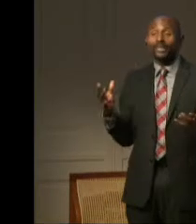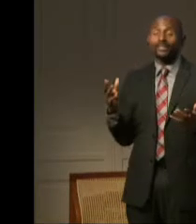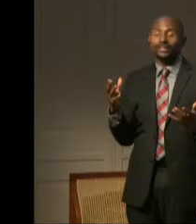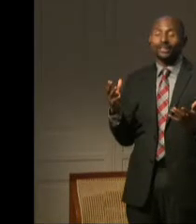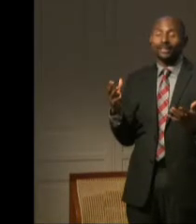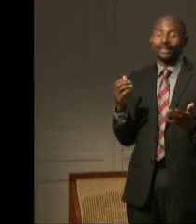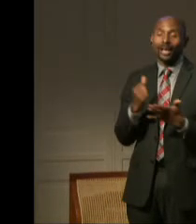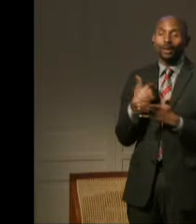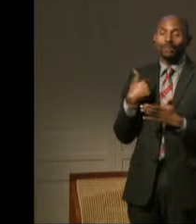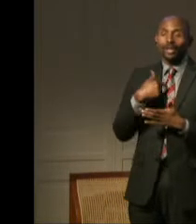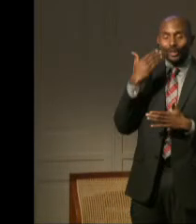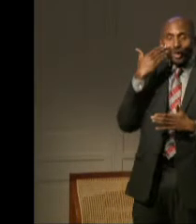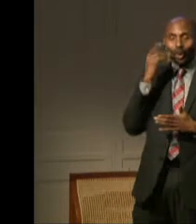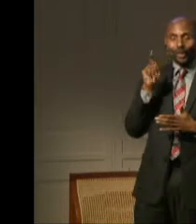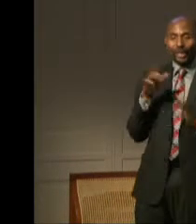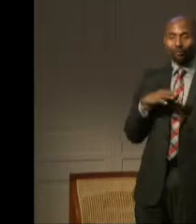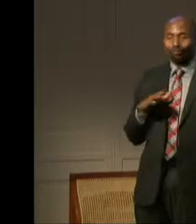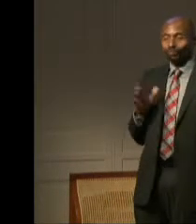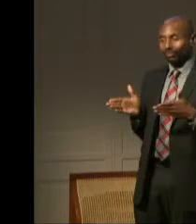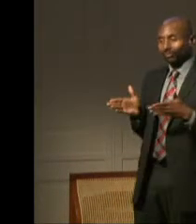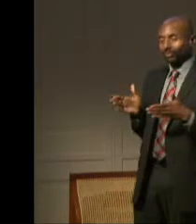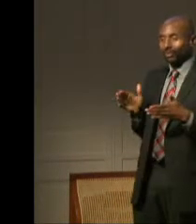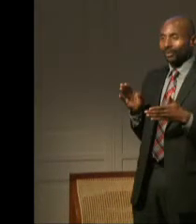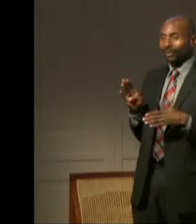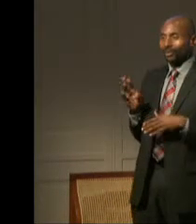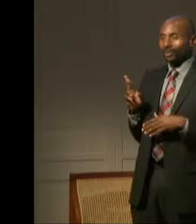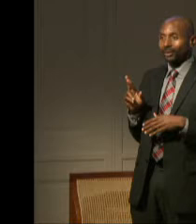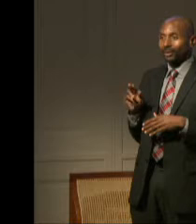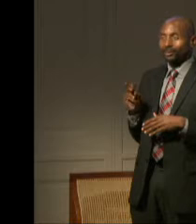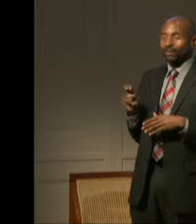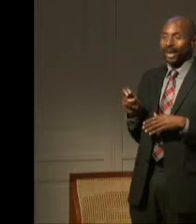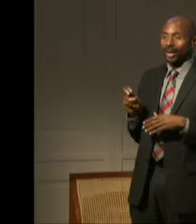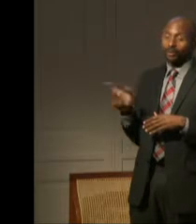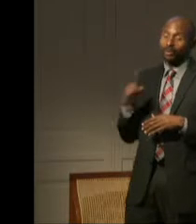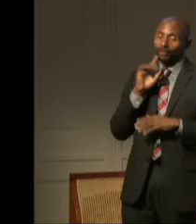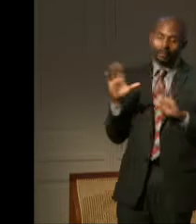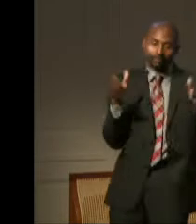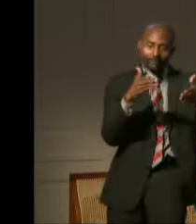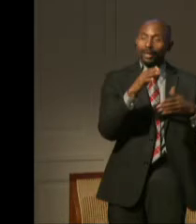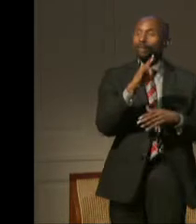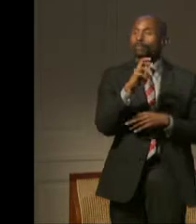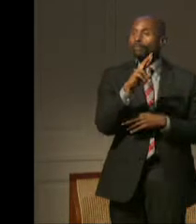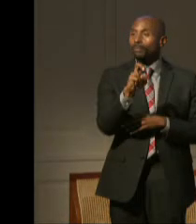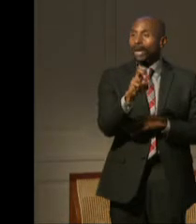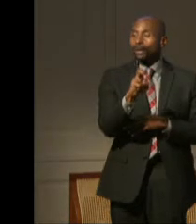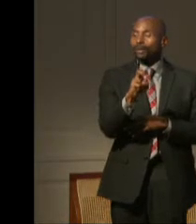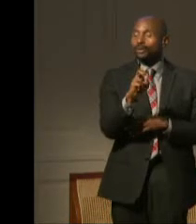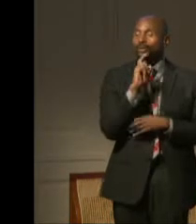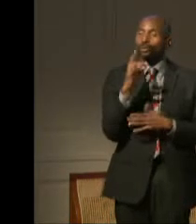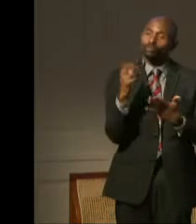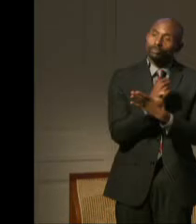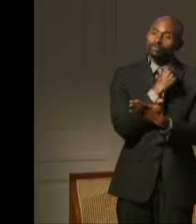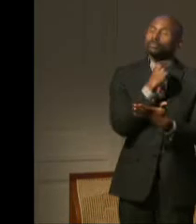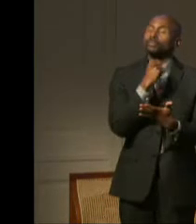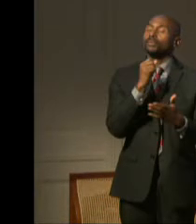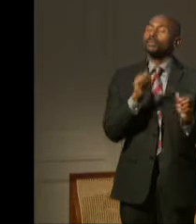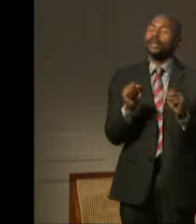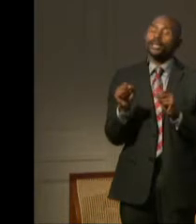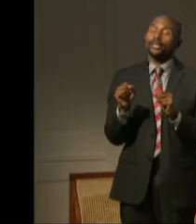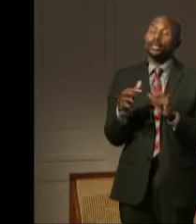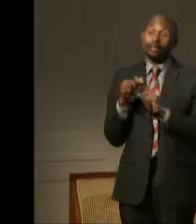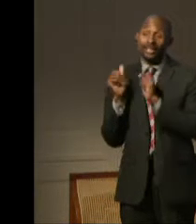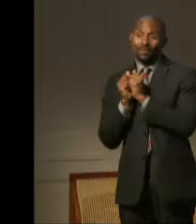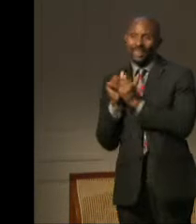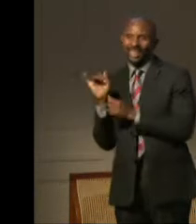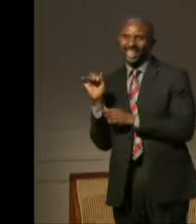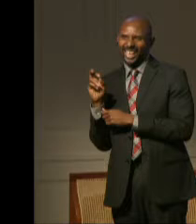browse, to try to take advantage of the capacity, especially with the interfaces